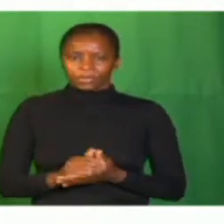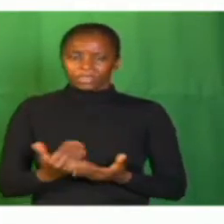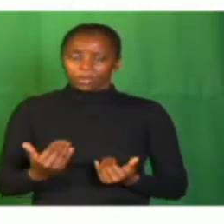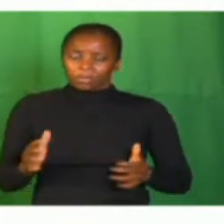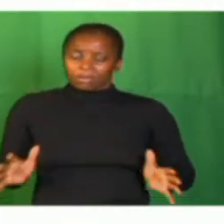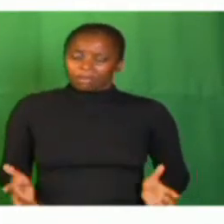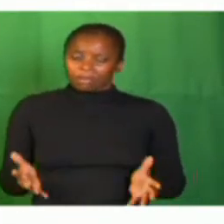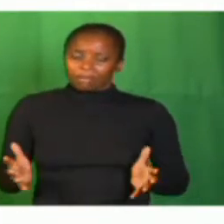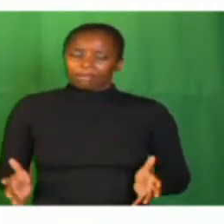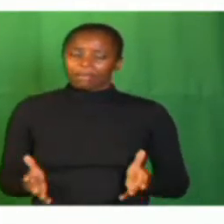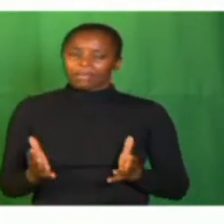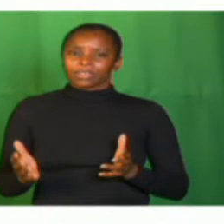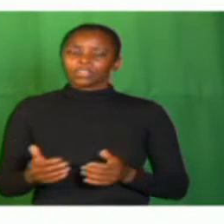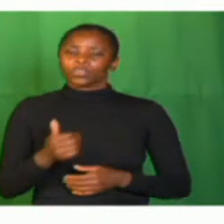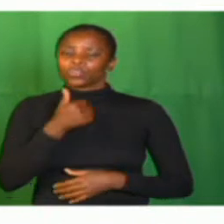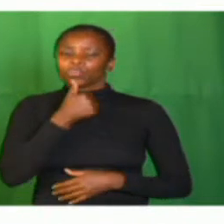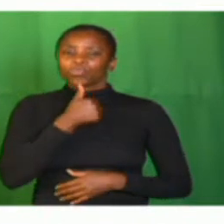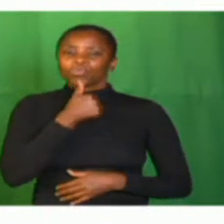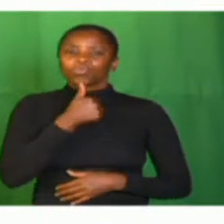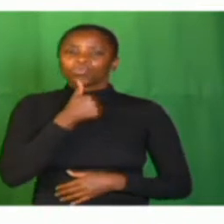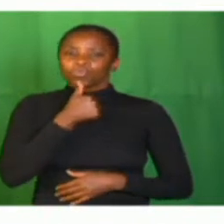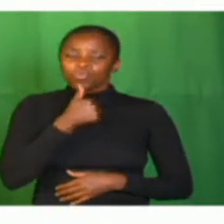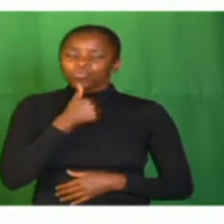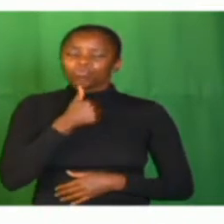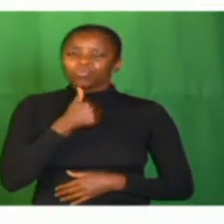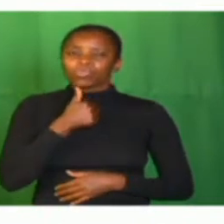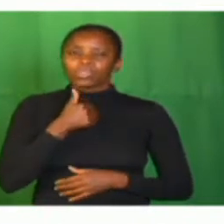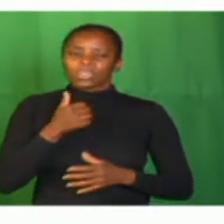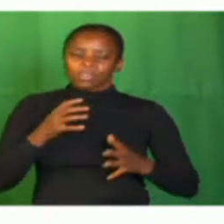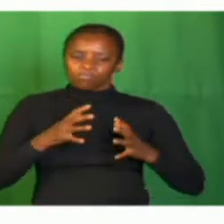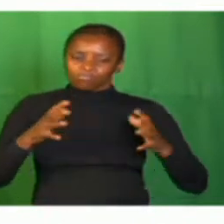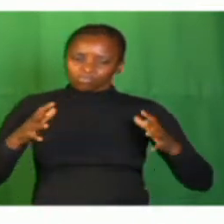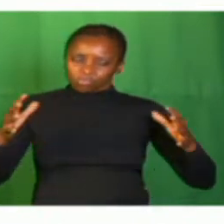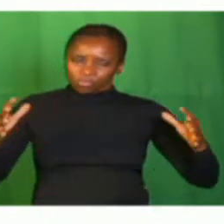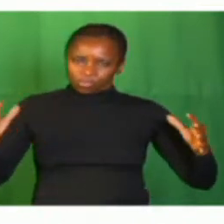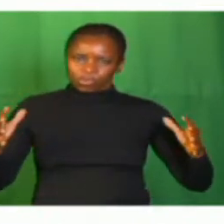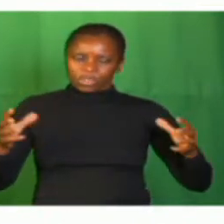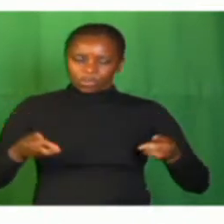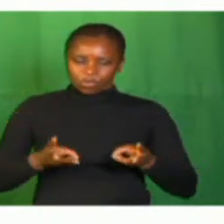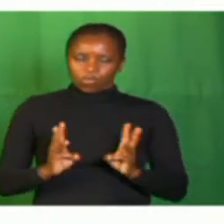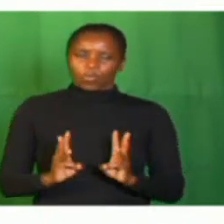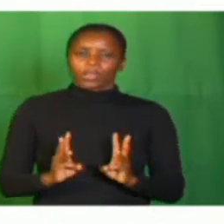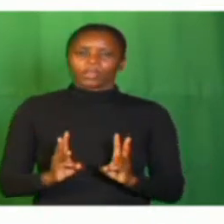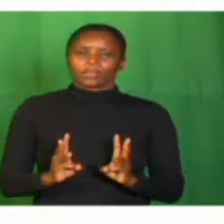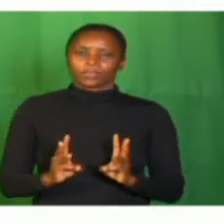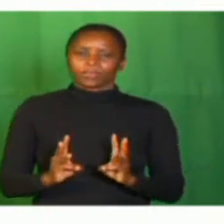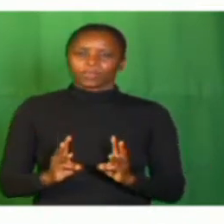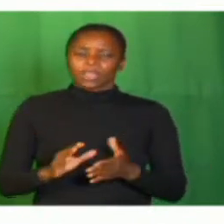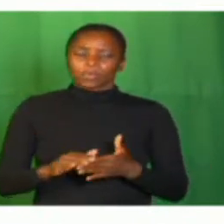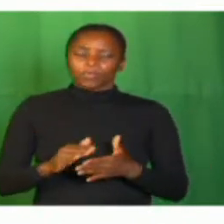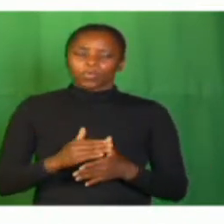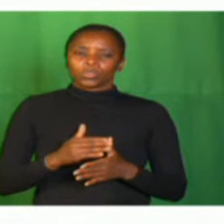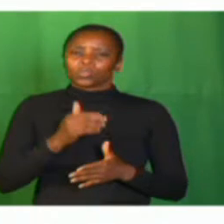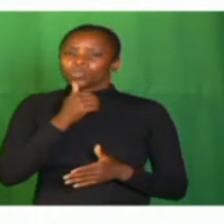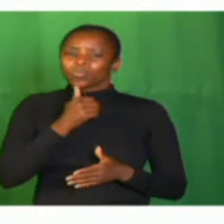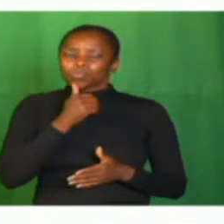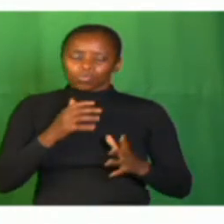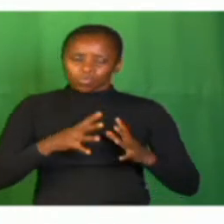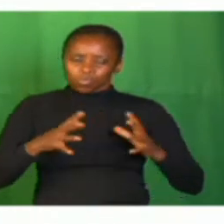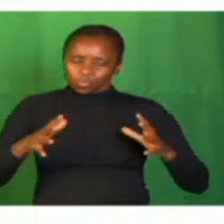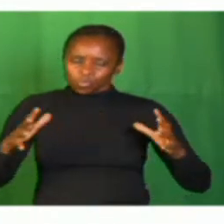encourage that you use the distributive or spreading property, whereby you are going to spread